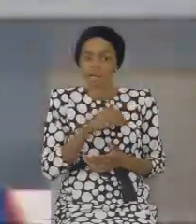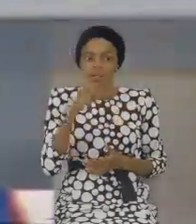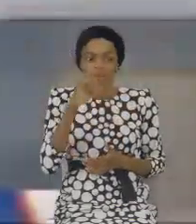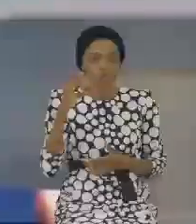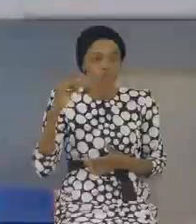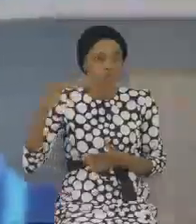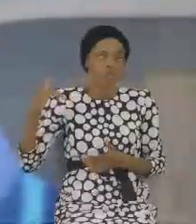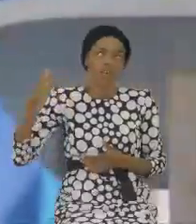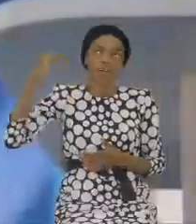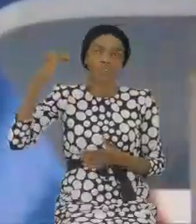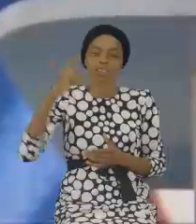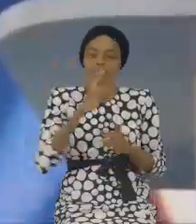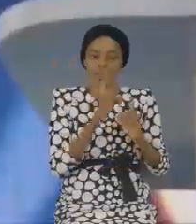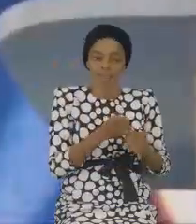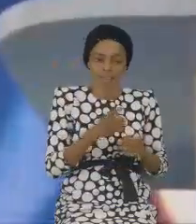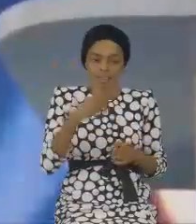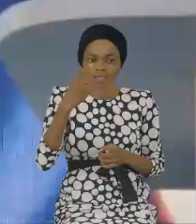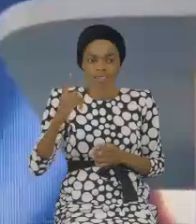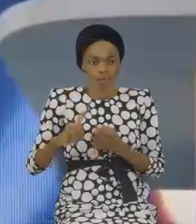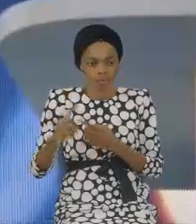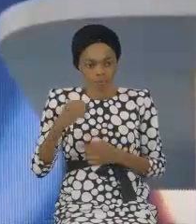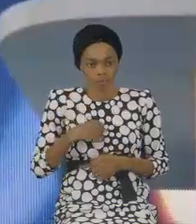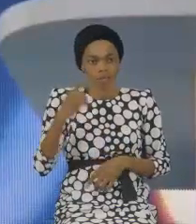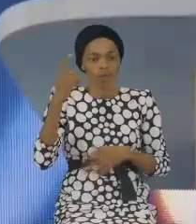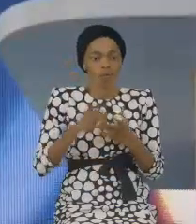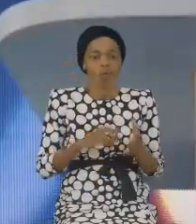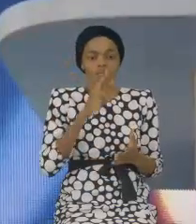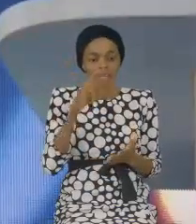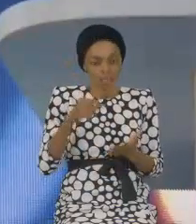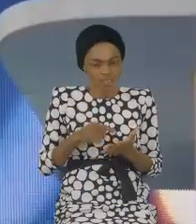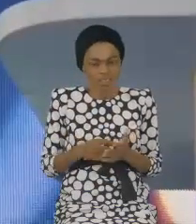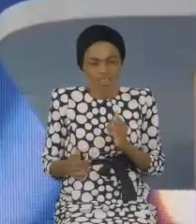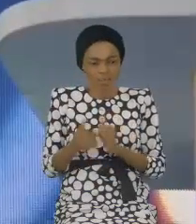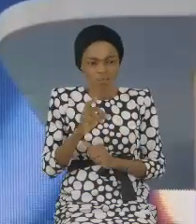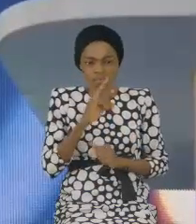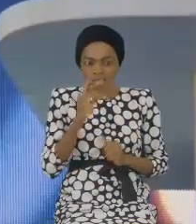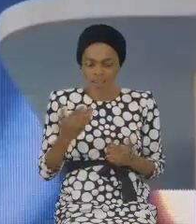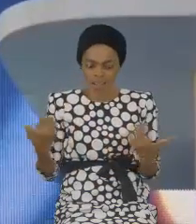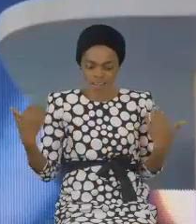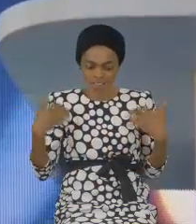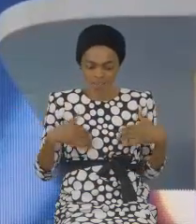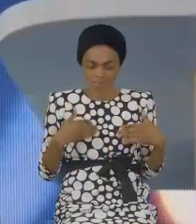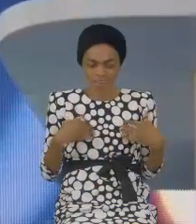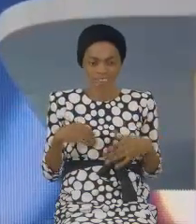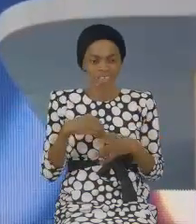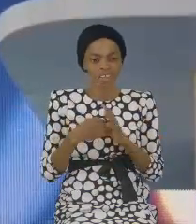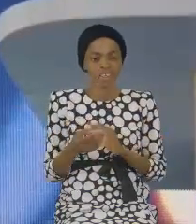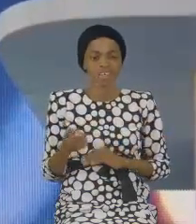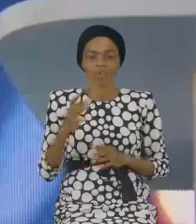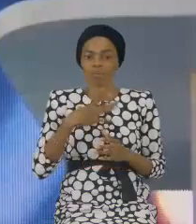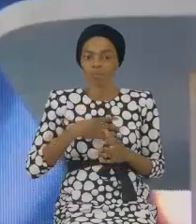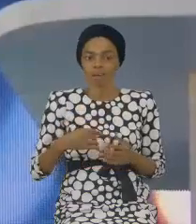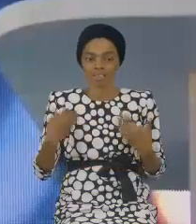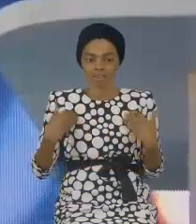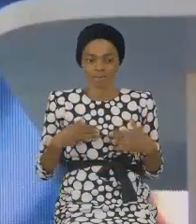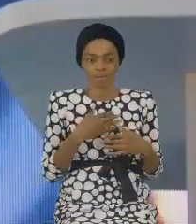of the elders answered, saying unto me, what are these which are arrayed in white robes, and